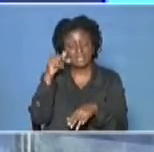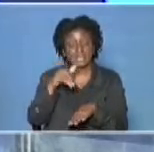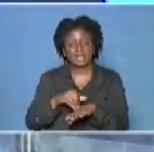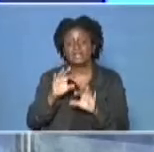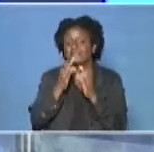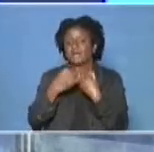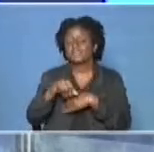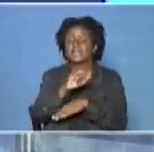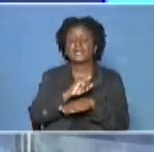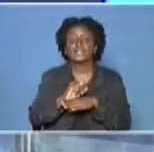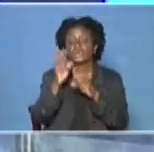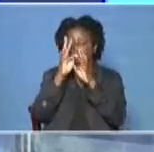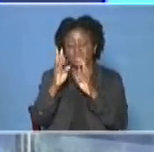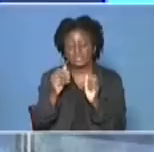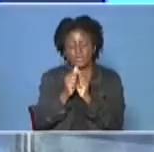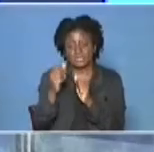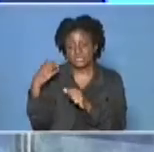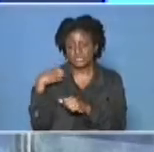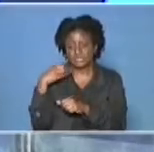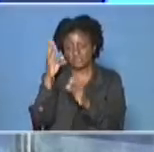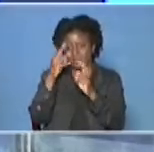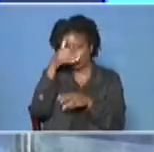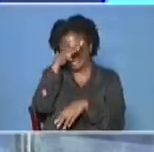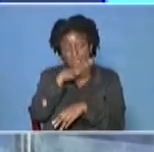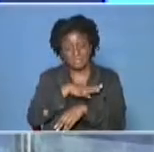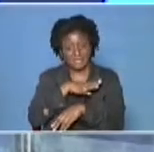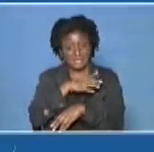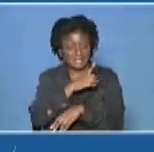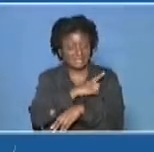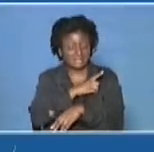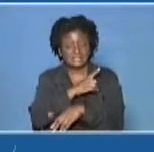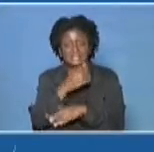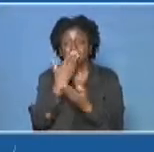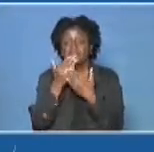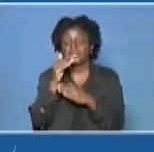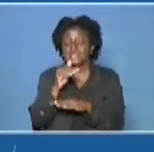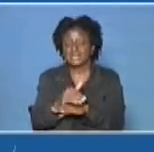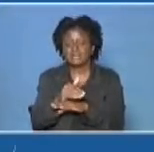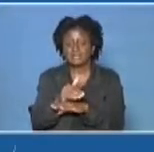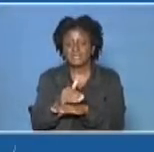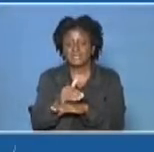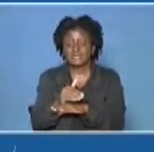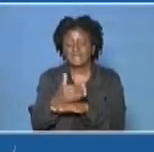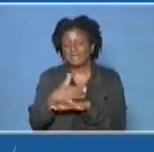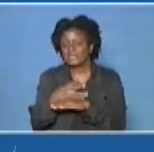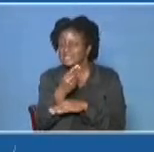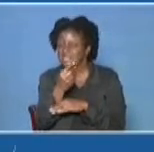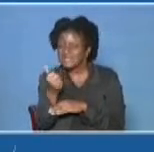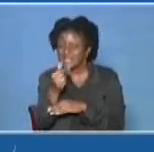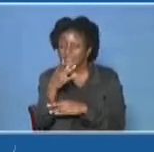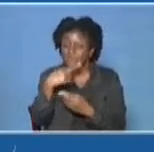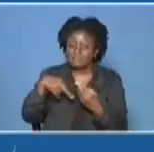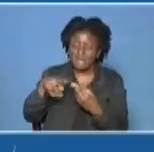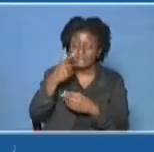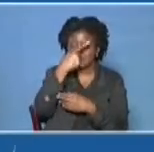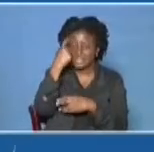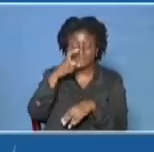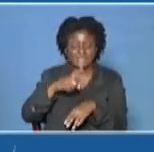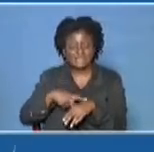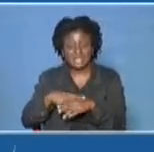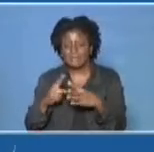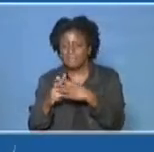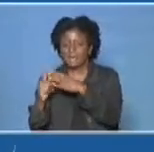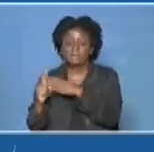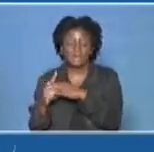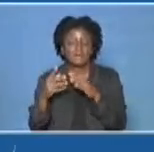on Family Island weather with Chief Meteorologist Basil Dean. Good evening, Basil. Good evening, Makishla. After several rounds of summertime-type pop-up